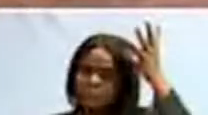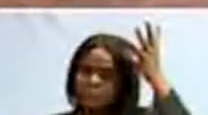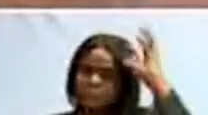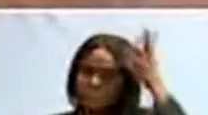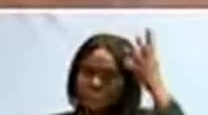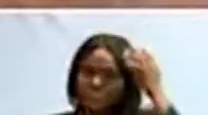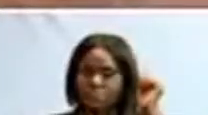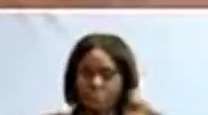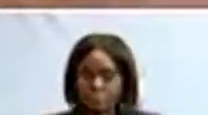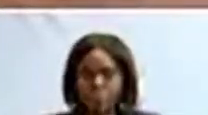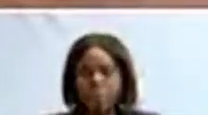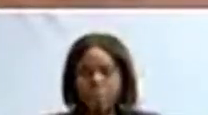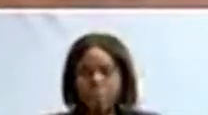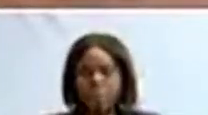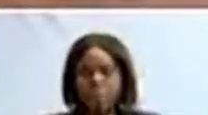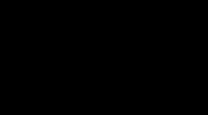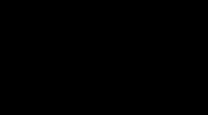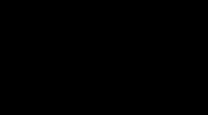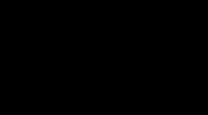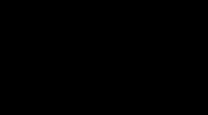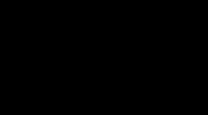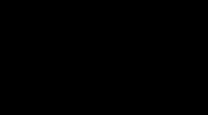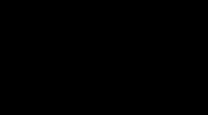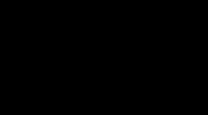And marine